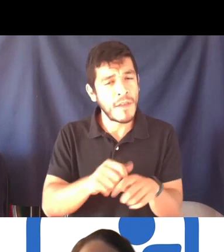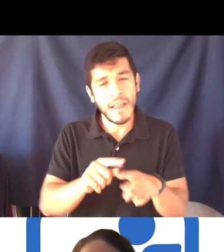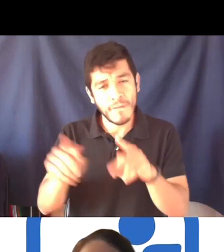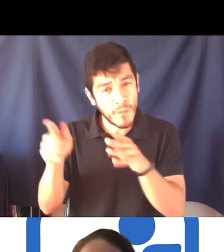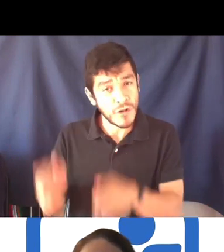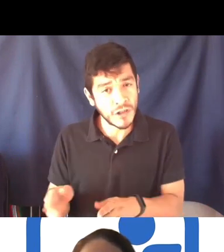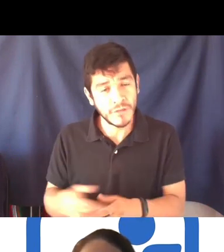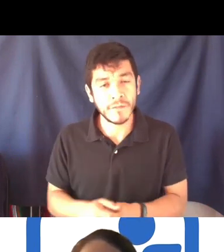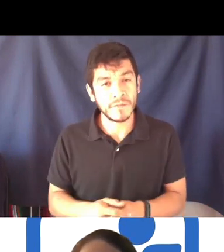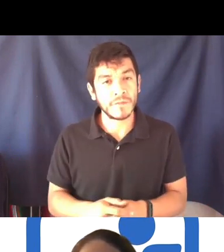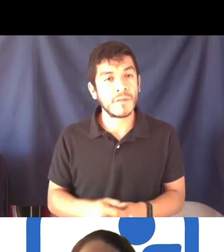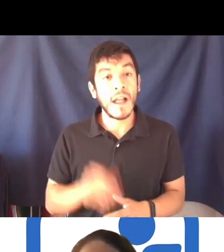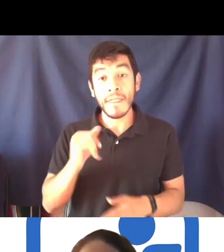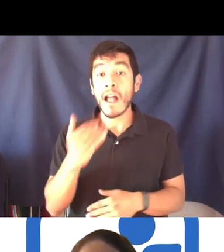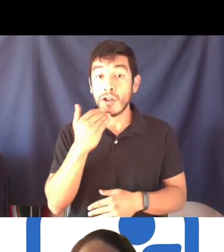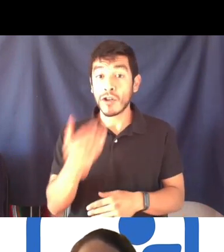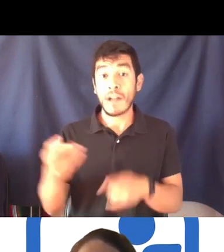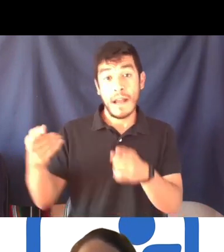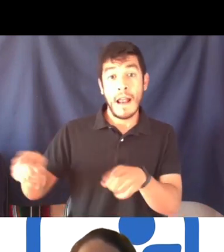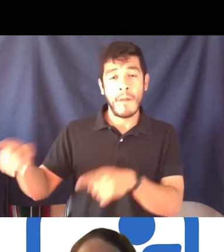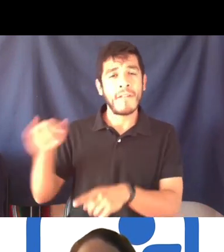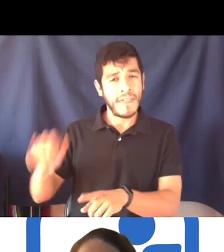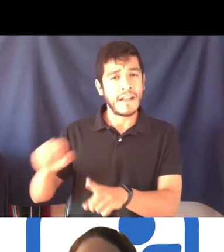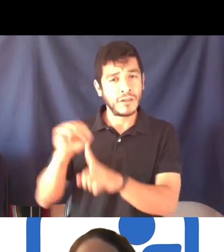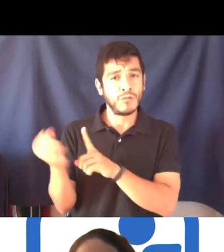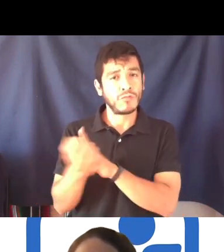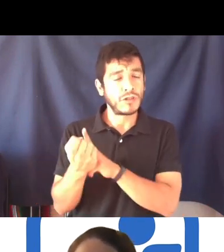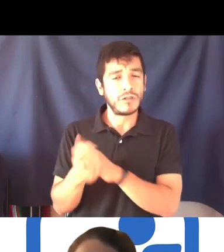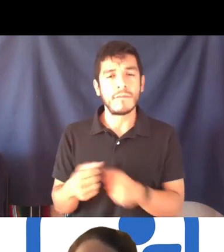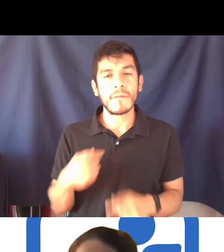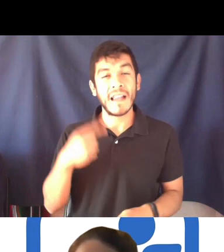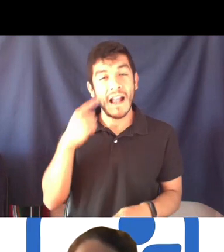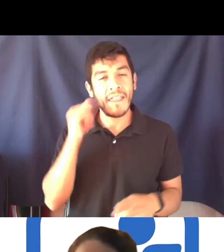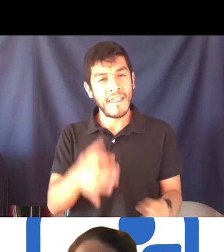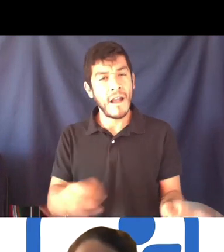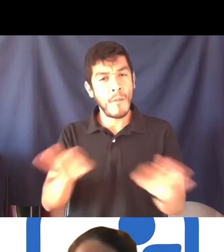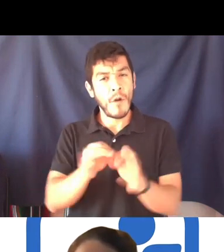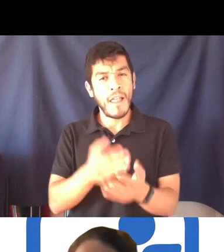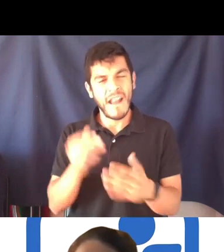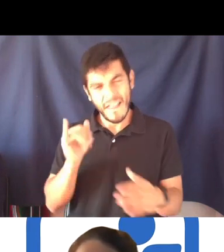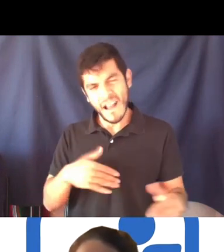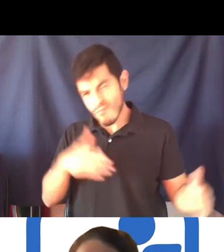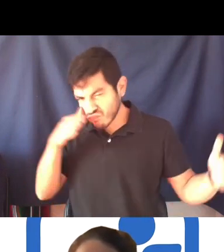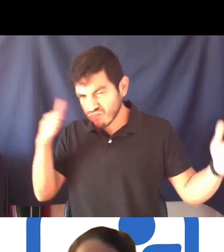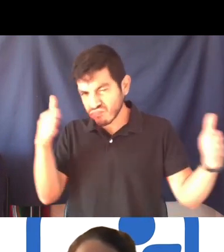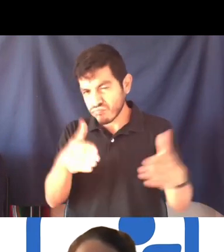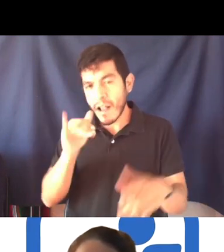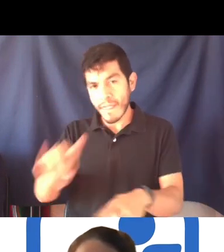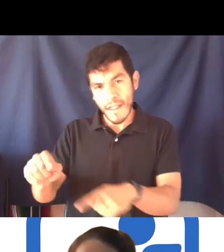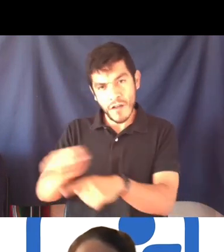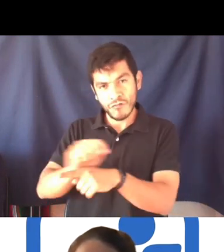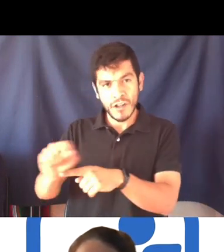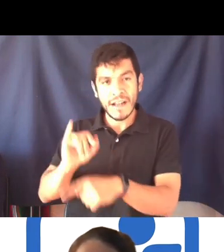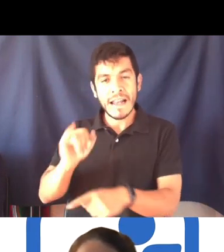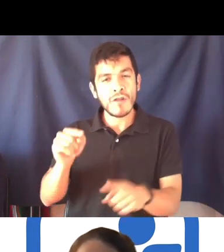right? That's a good outcome in those situations. I think the main thing that I would emphasize in that training is